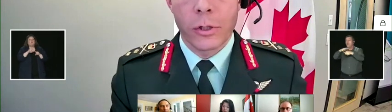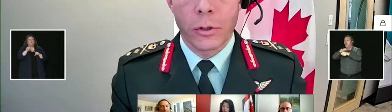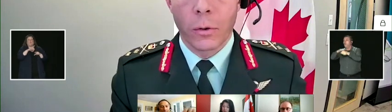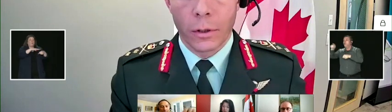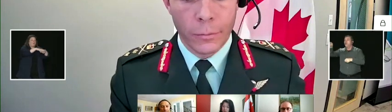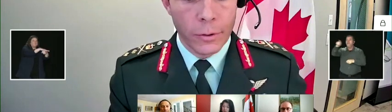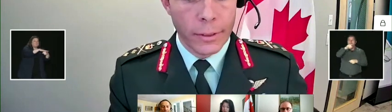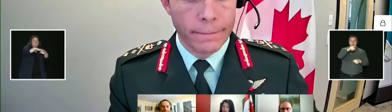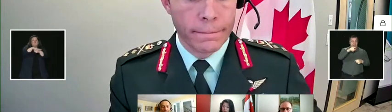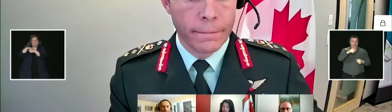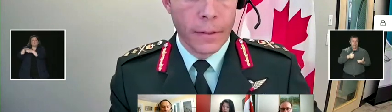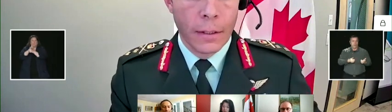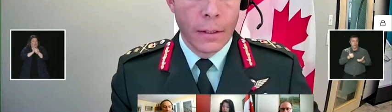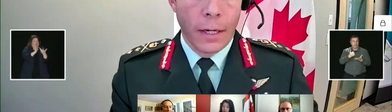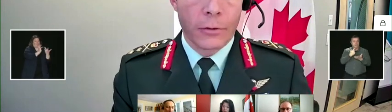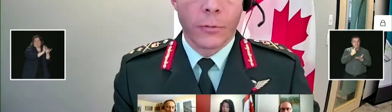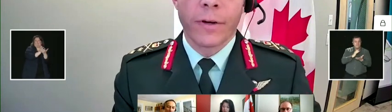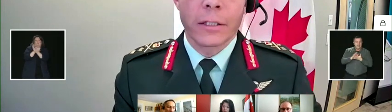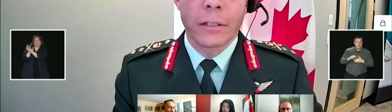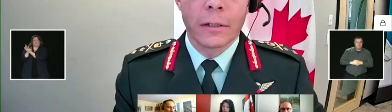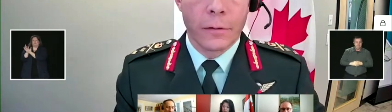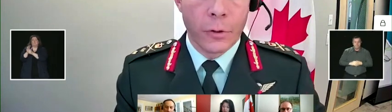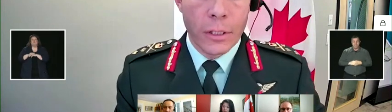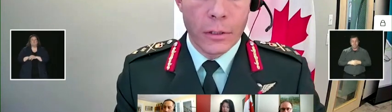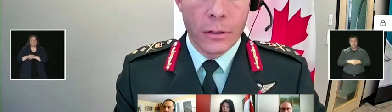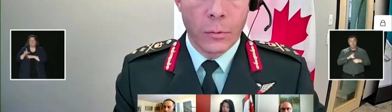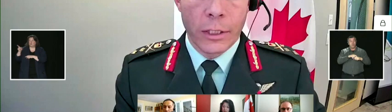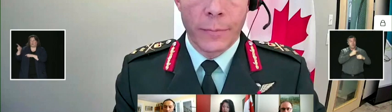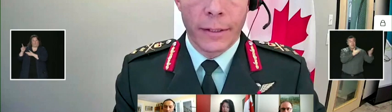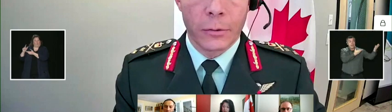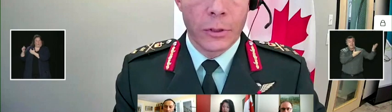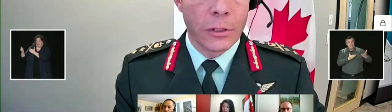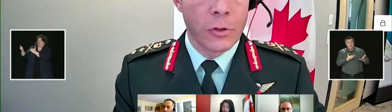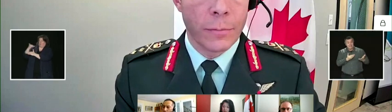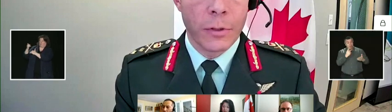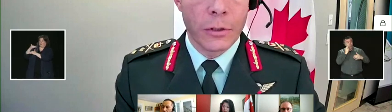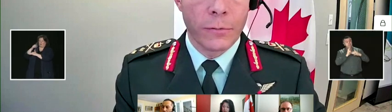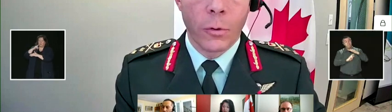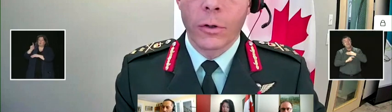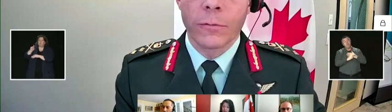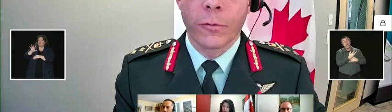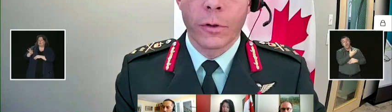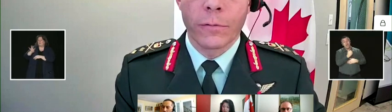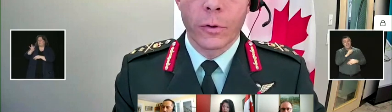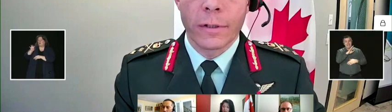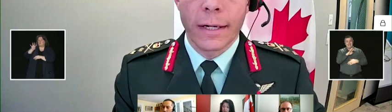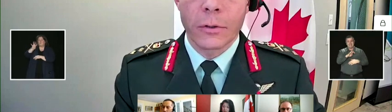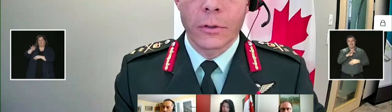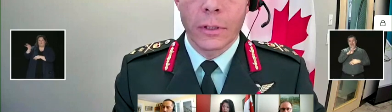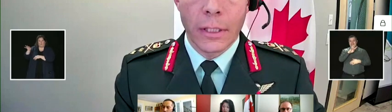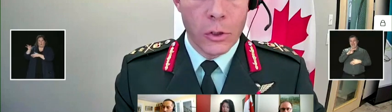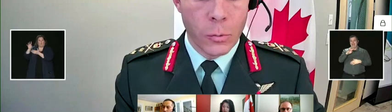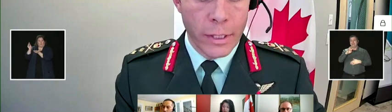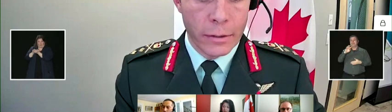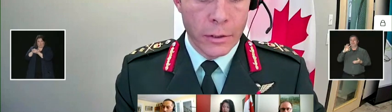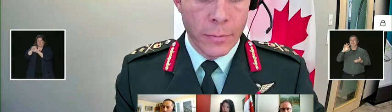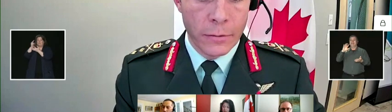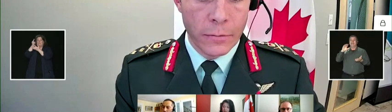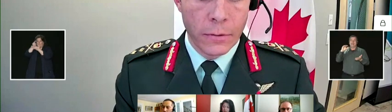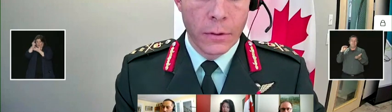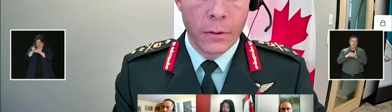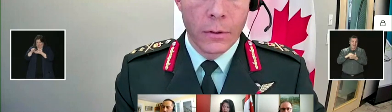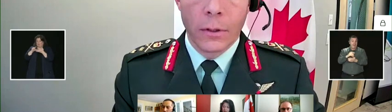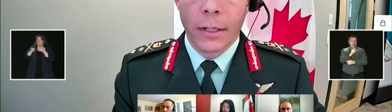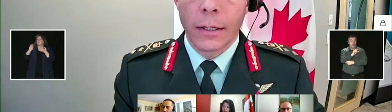each region or community. As for vaccine deliveries, we expect to receive shipments of 444,000 each week this